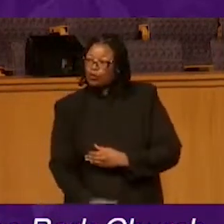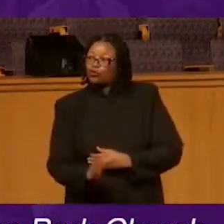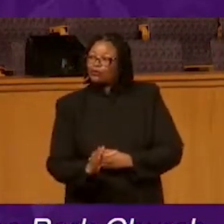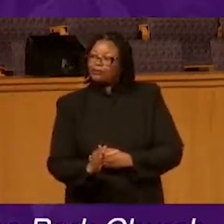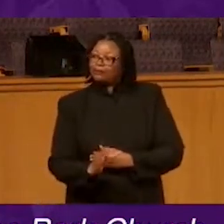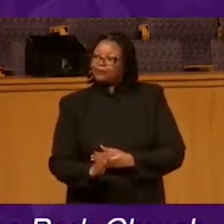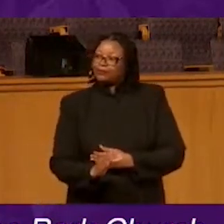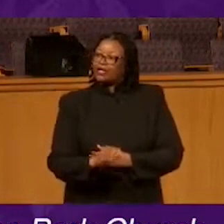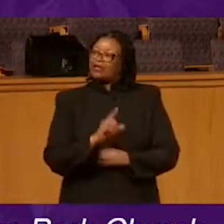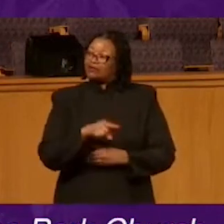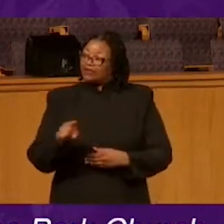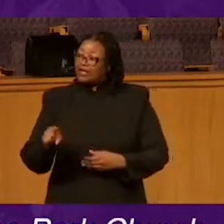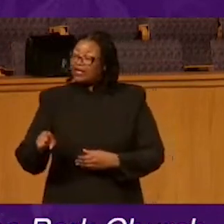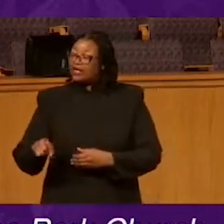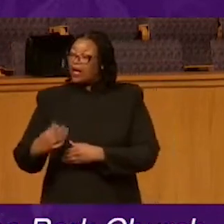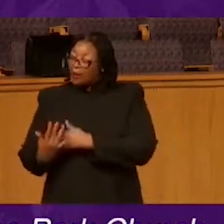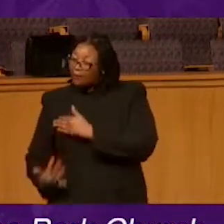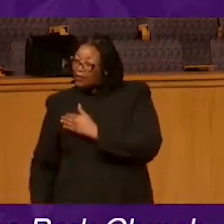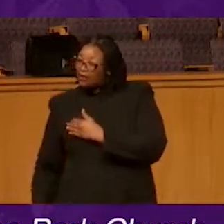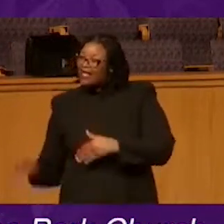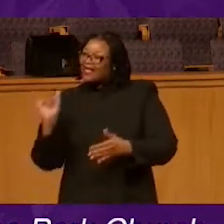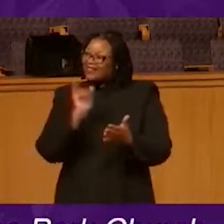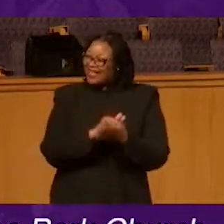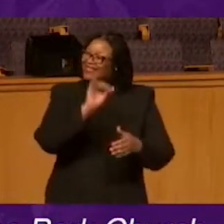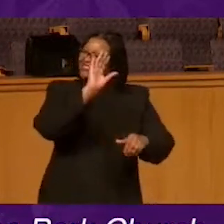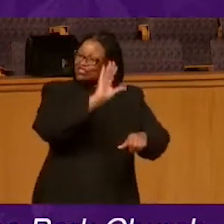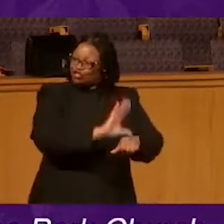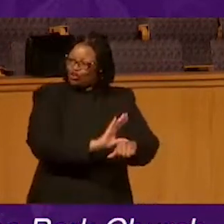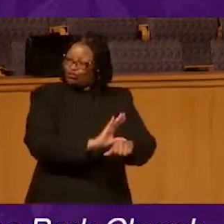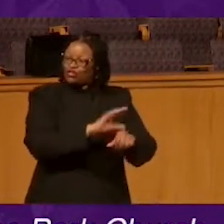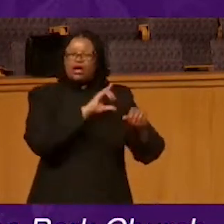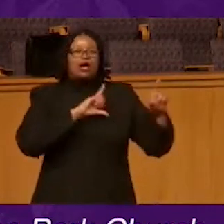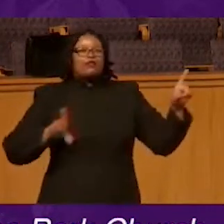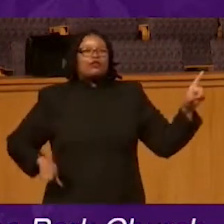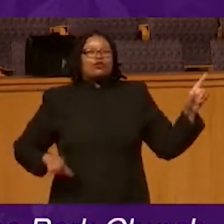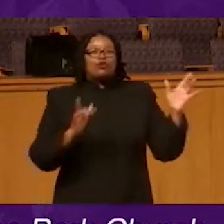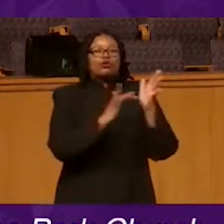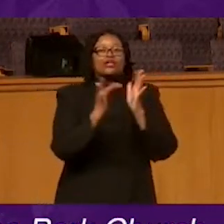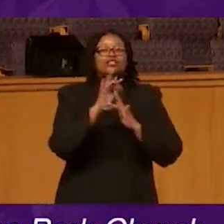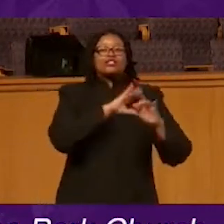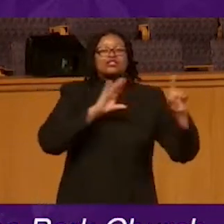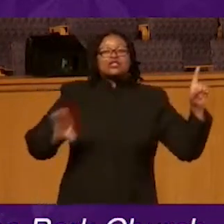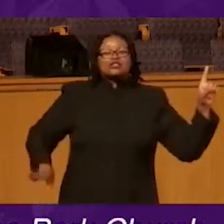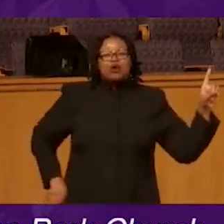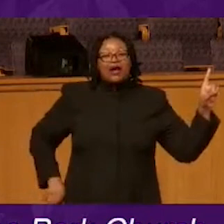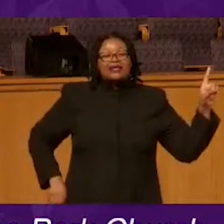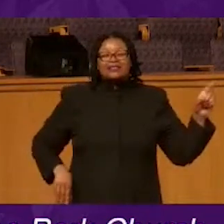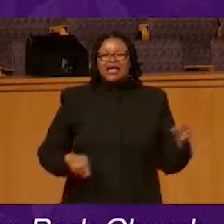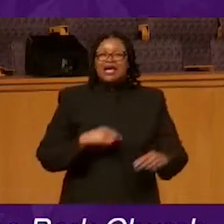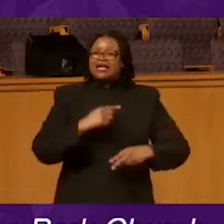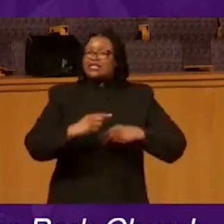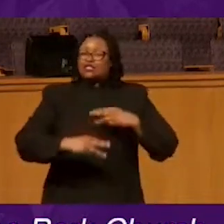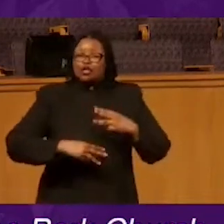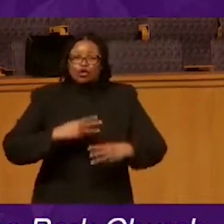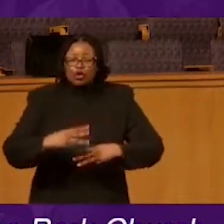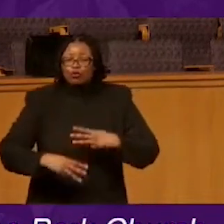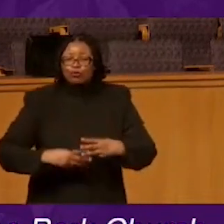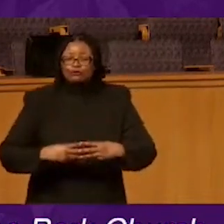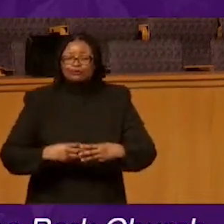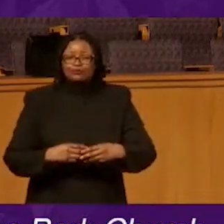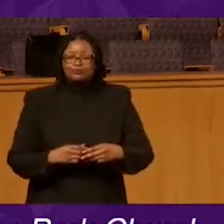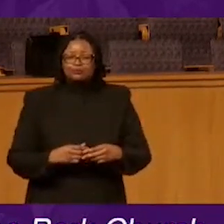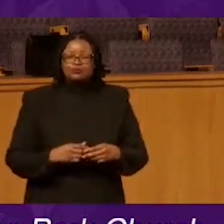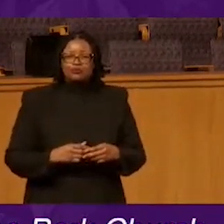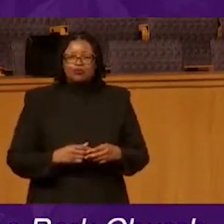the blood. And that is the church of the Lord Jesus Christ. It is global in its dimensions and sweep. It